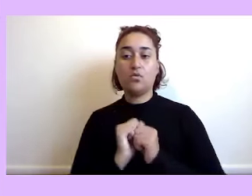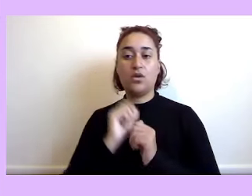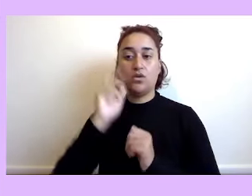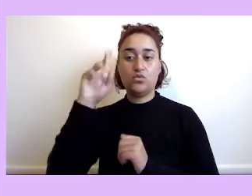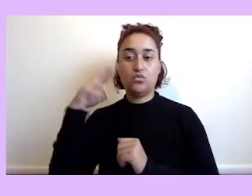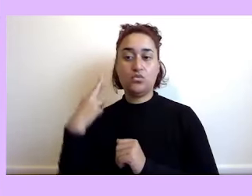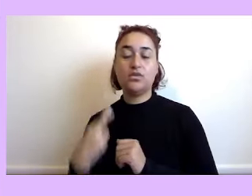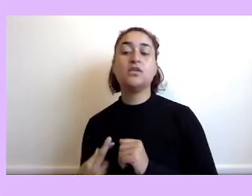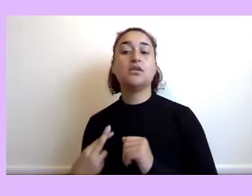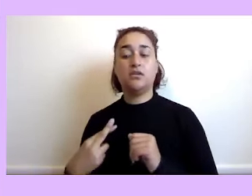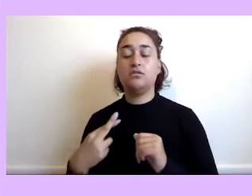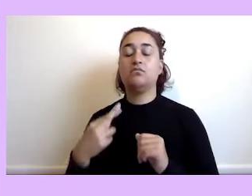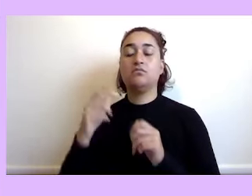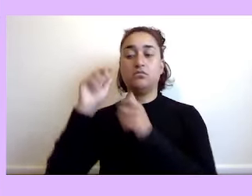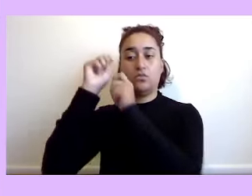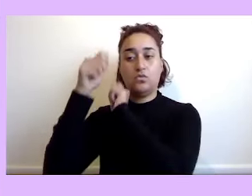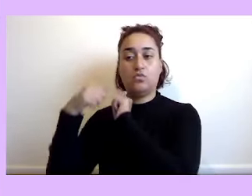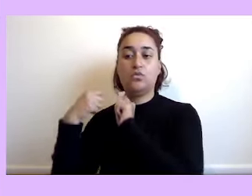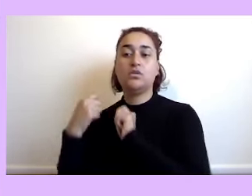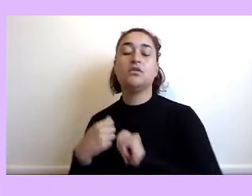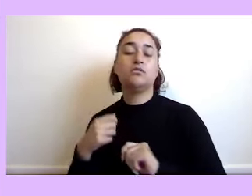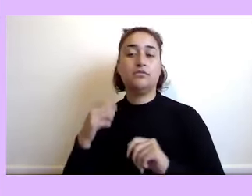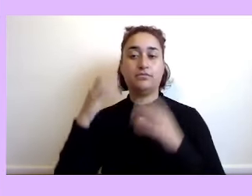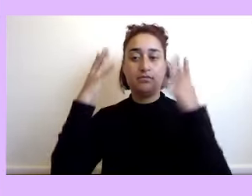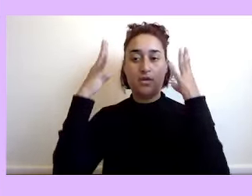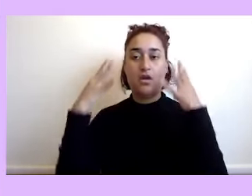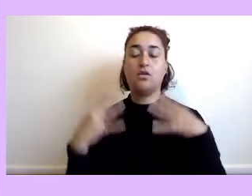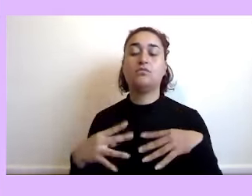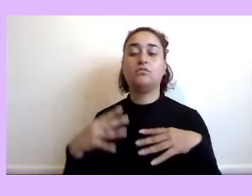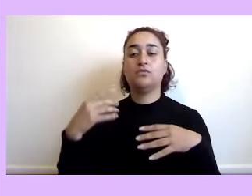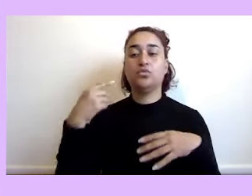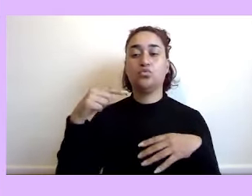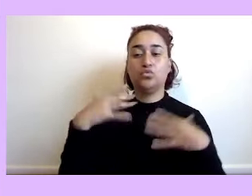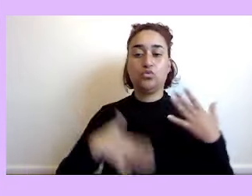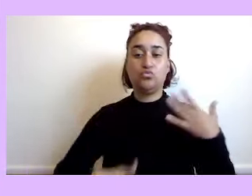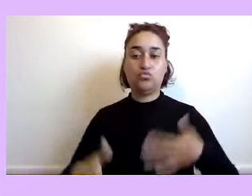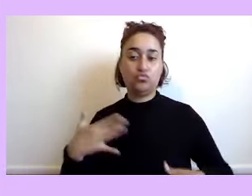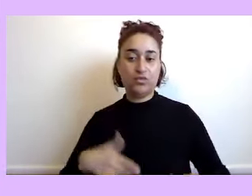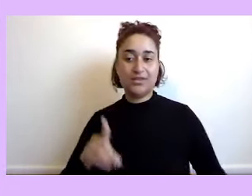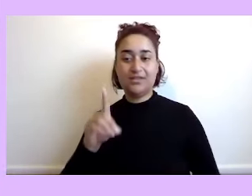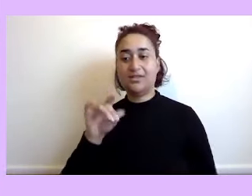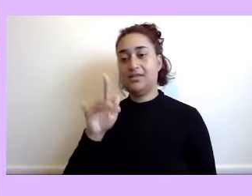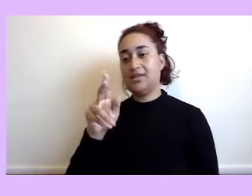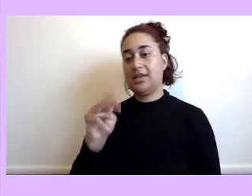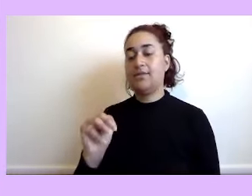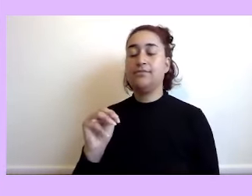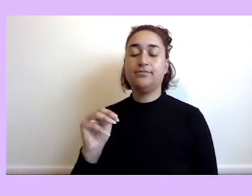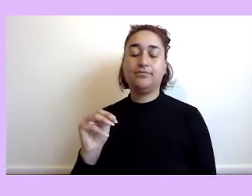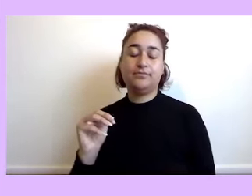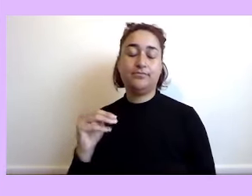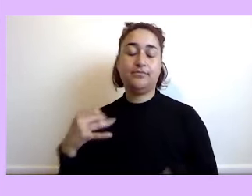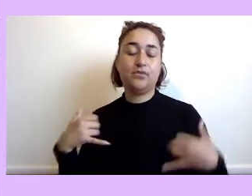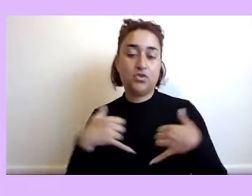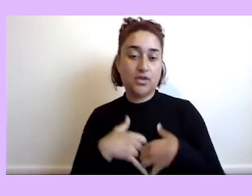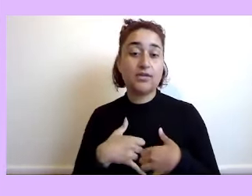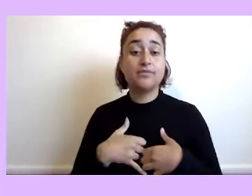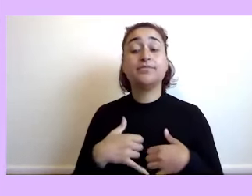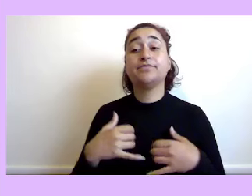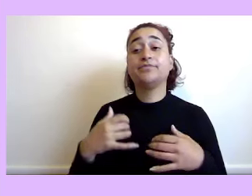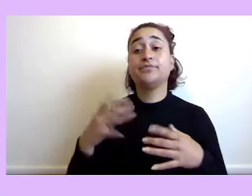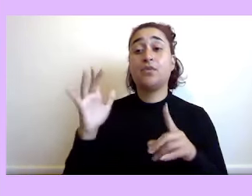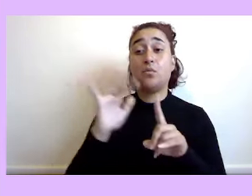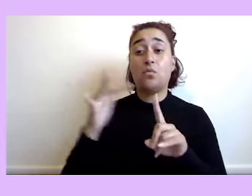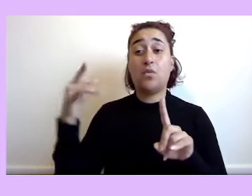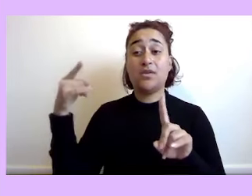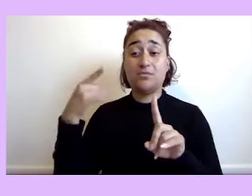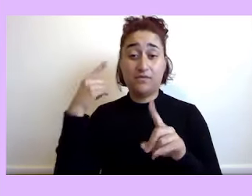green dress and a denim jacket. And I would say a bright spot for me is honestly being here today.